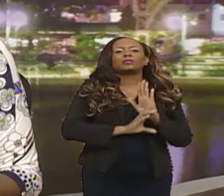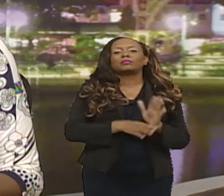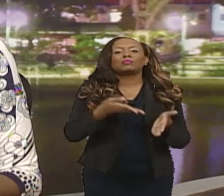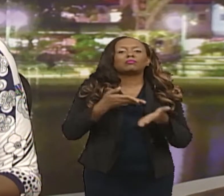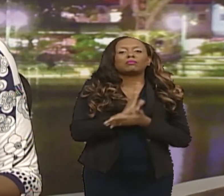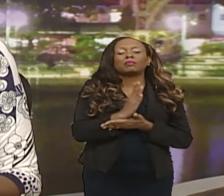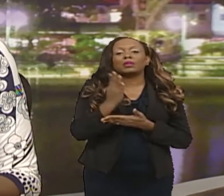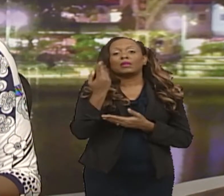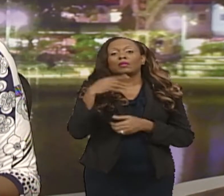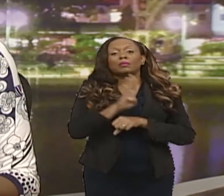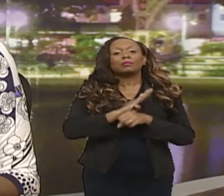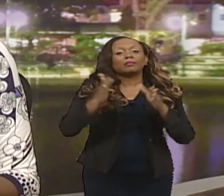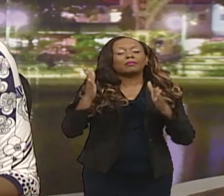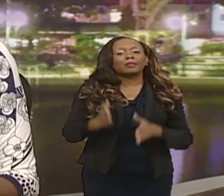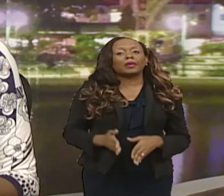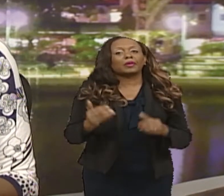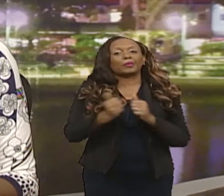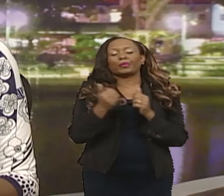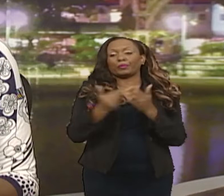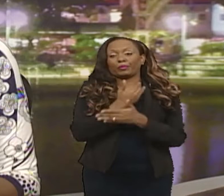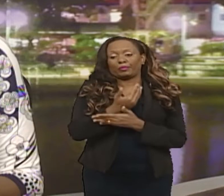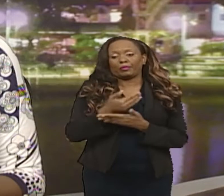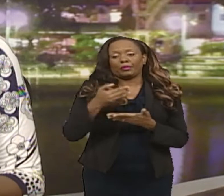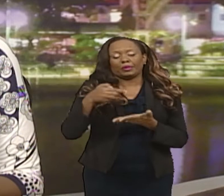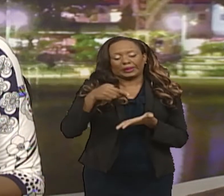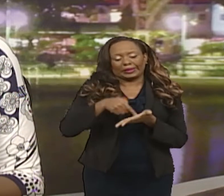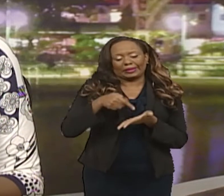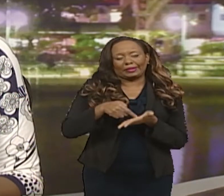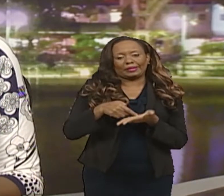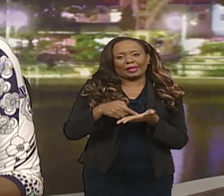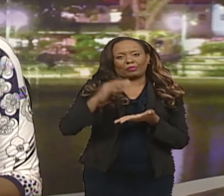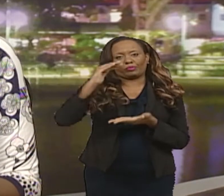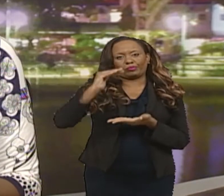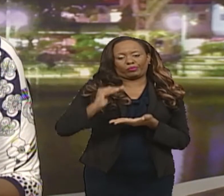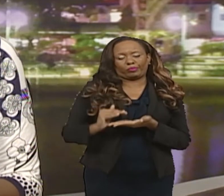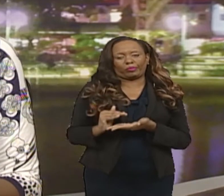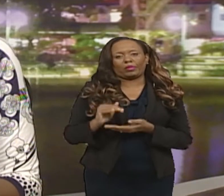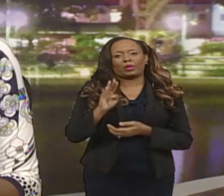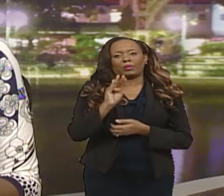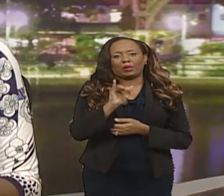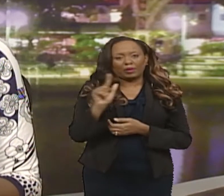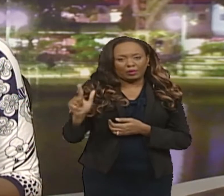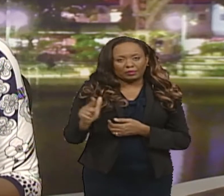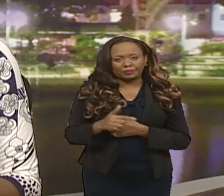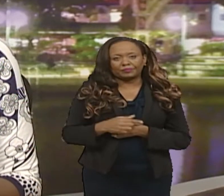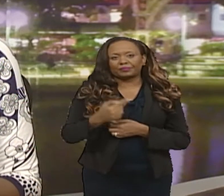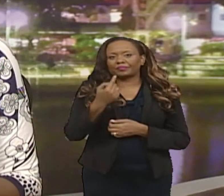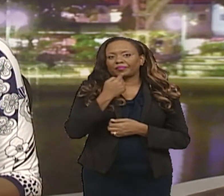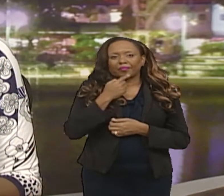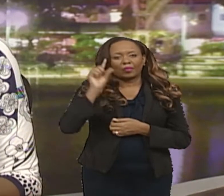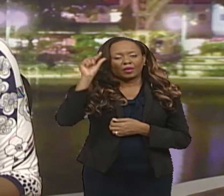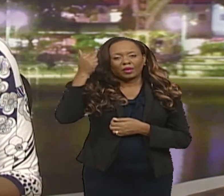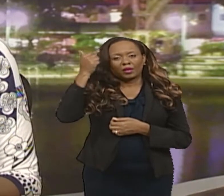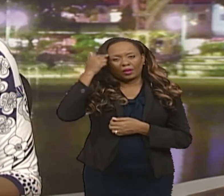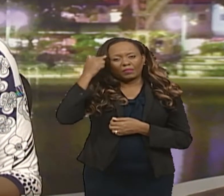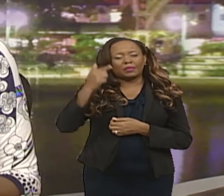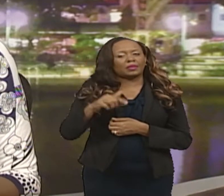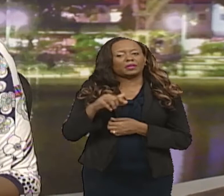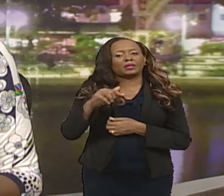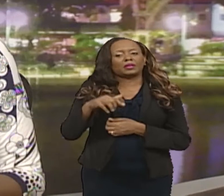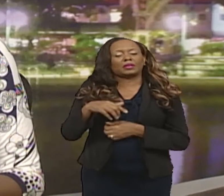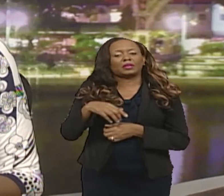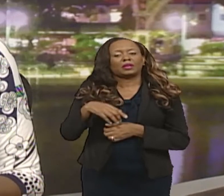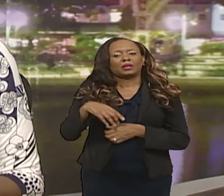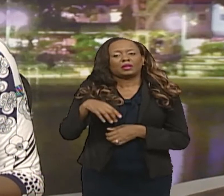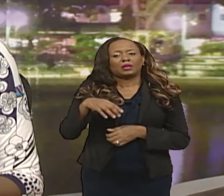Barbadians with the proposed debt restructuring bill. Mr. Franklin maintains government is unilaterally taking away the rights of